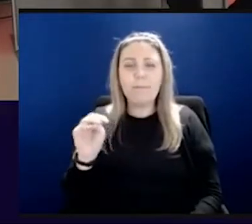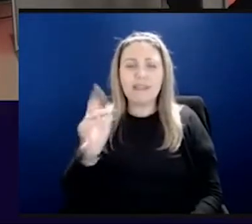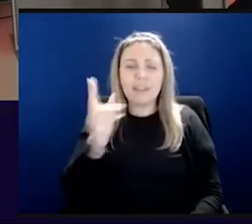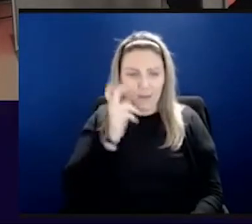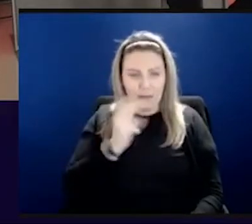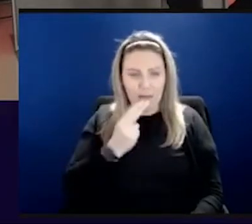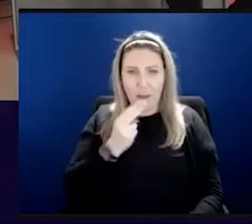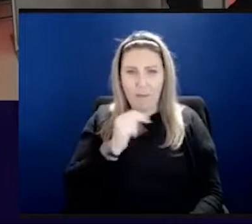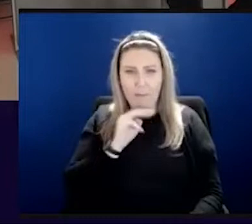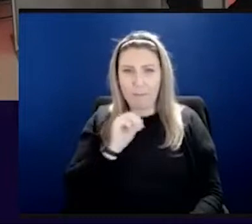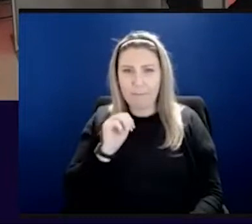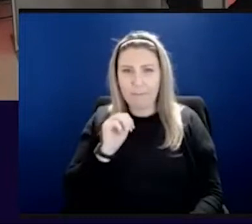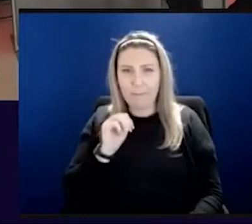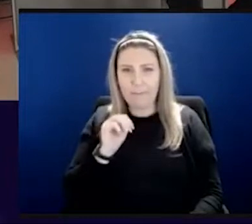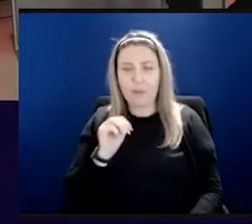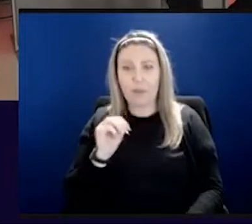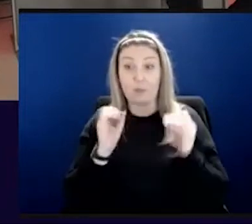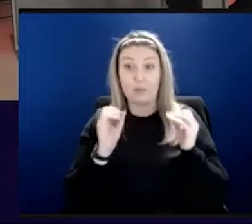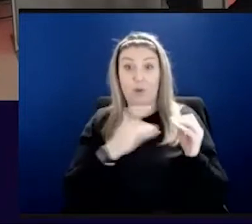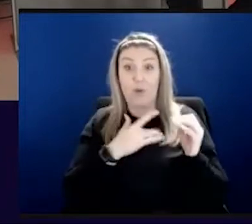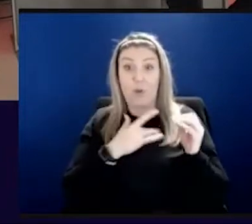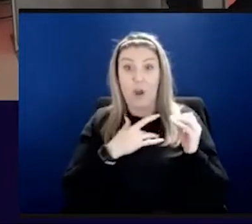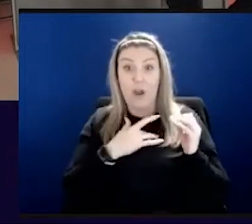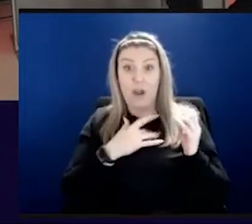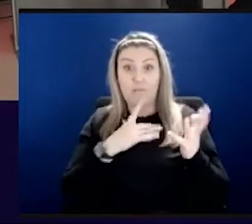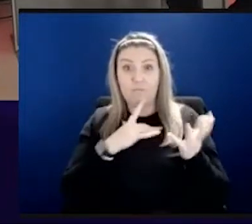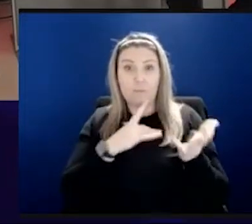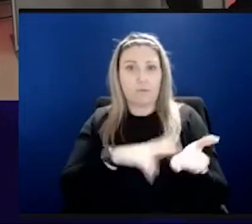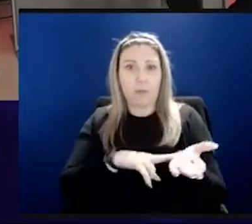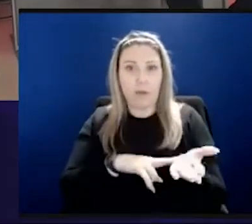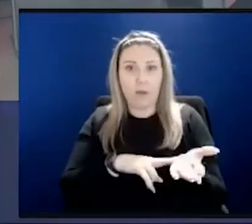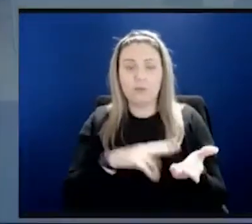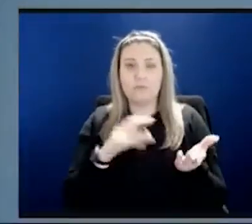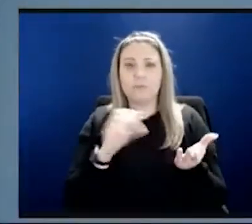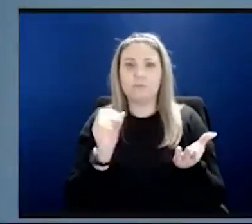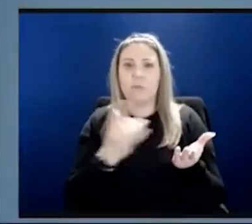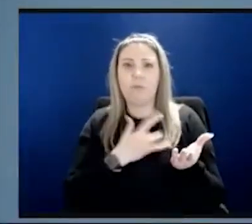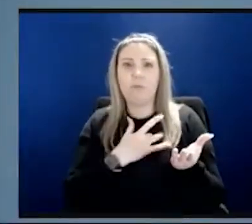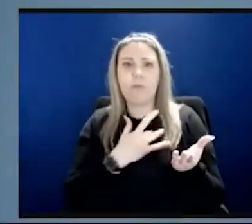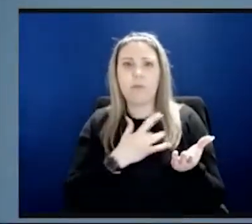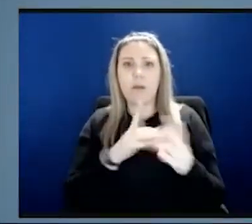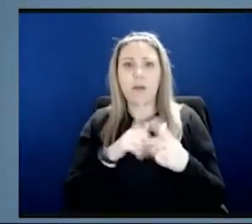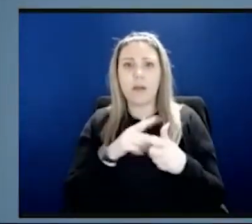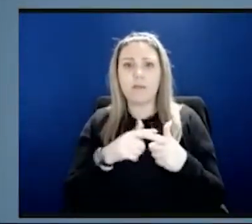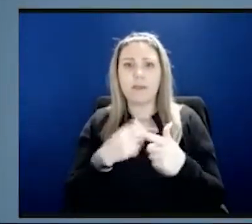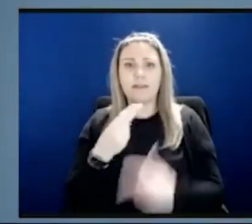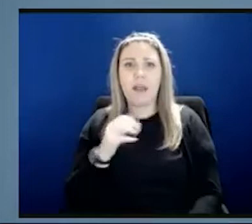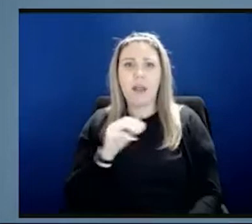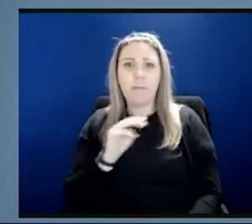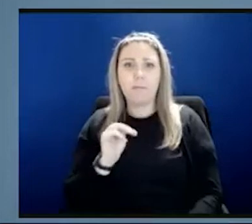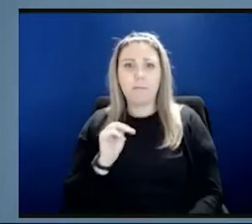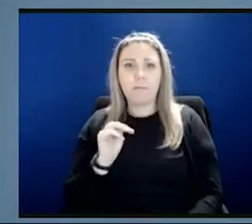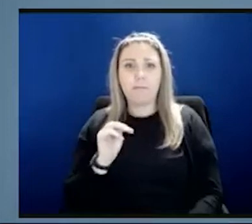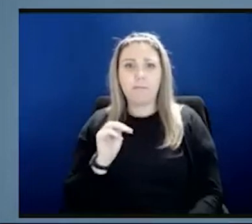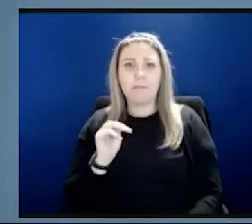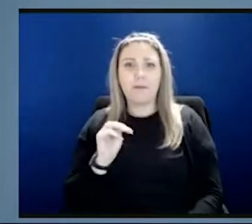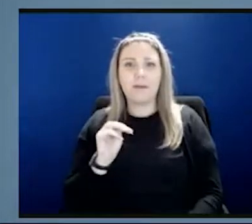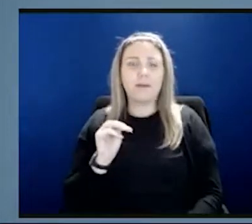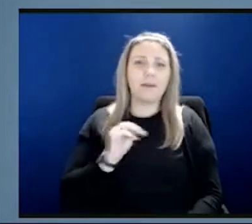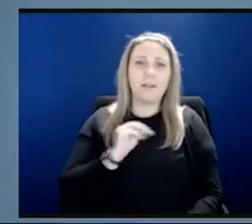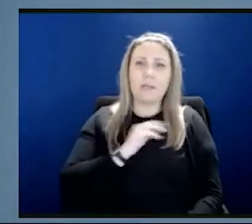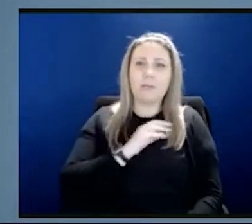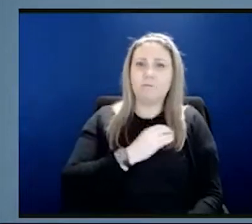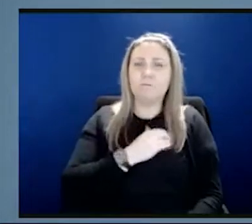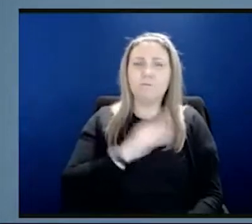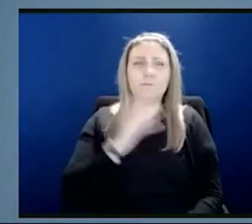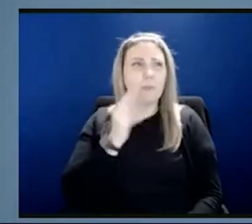and you don't have a heartbeat, no pulse, no heartbeat, and then you just have a hum. It's like a hum, and you can